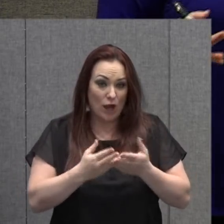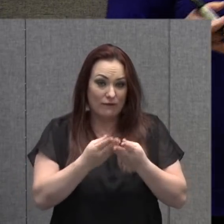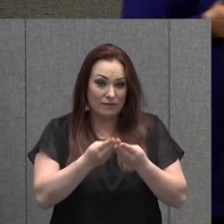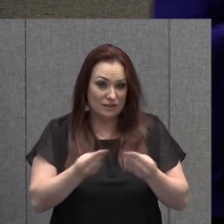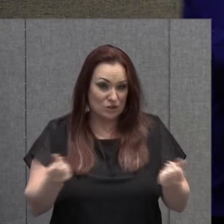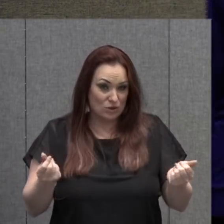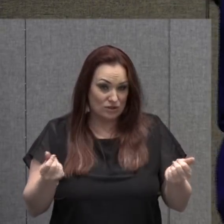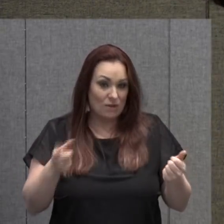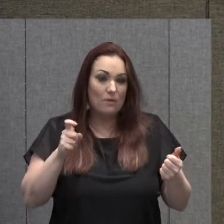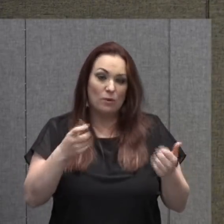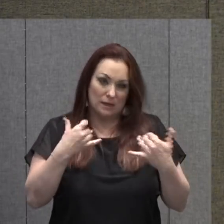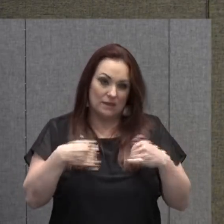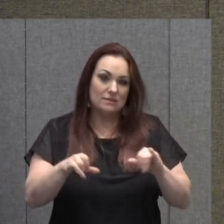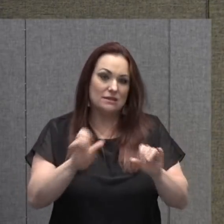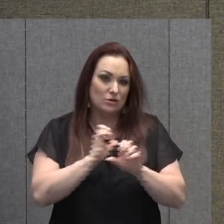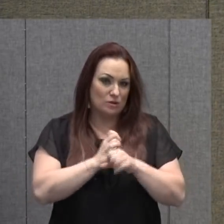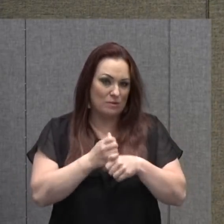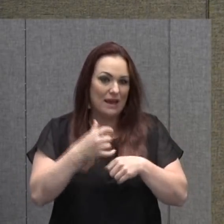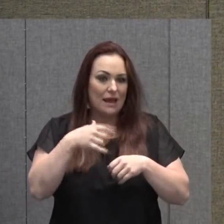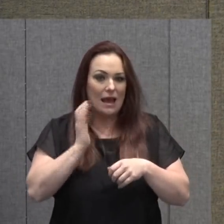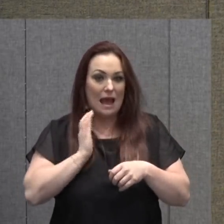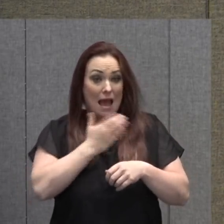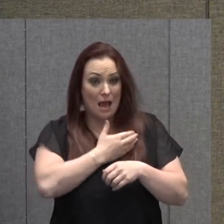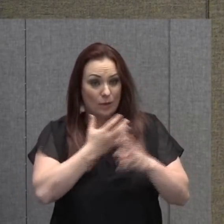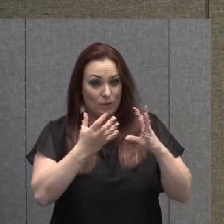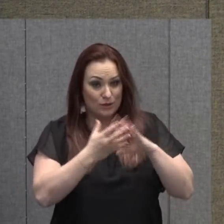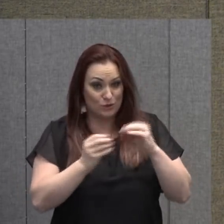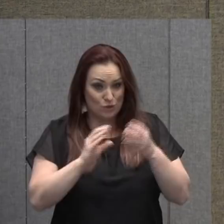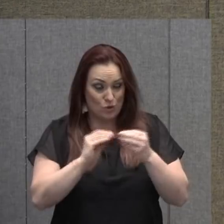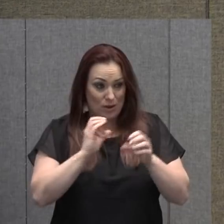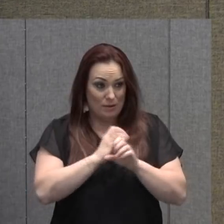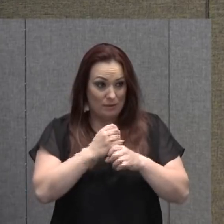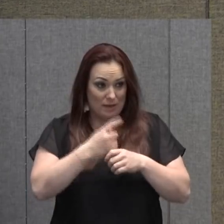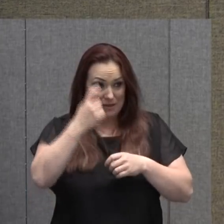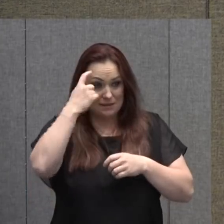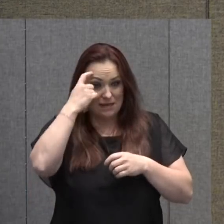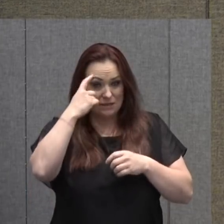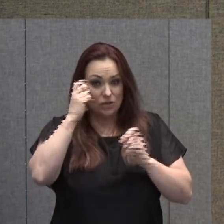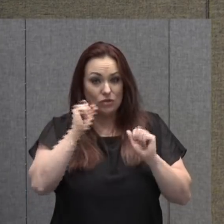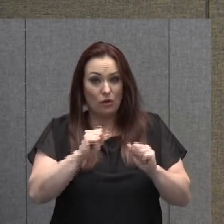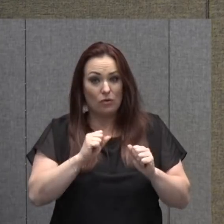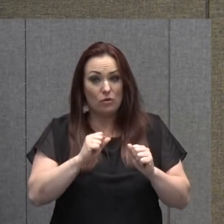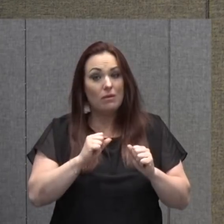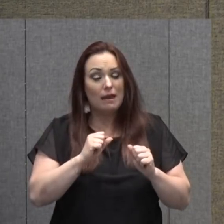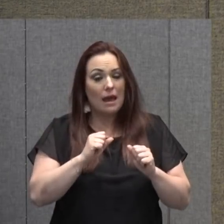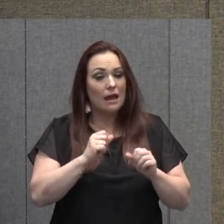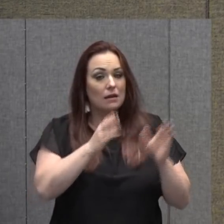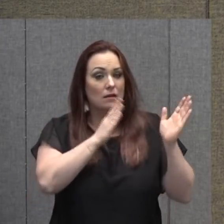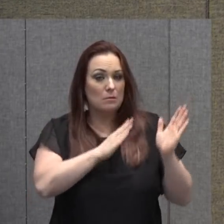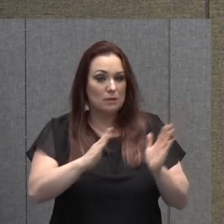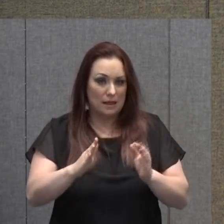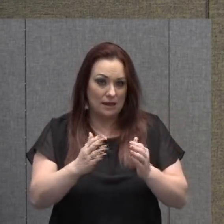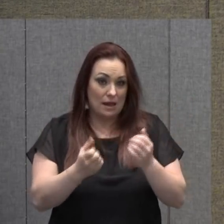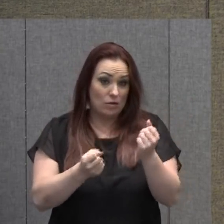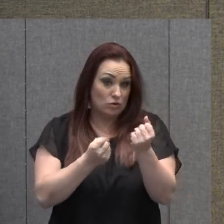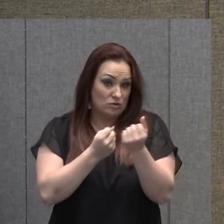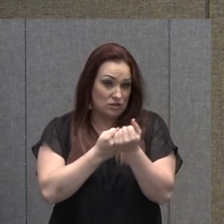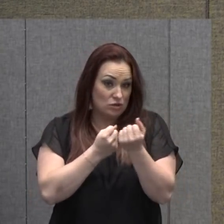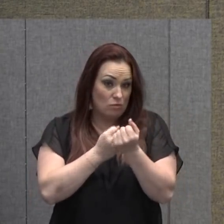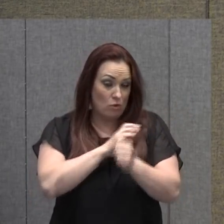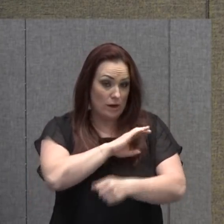make sense. So you can even plan out your supporting characters in this